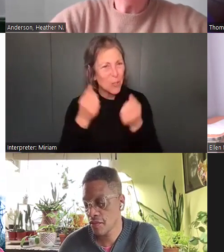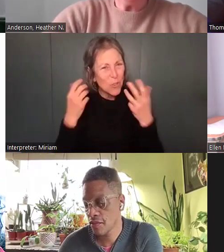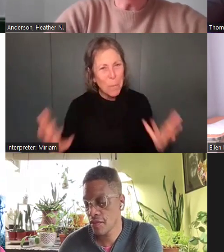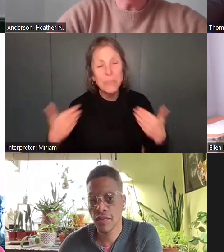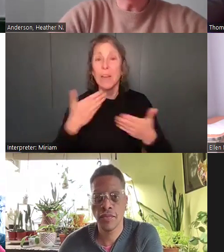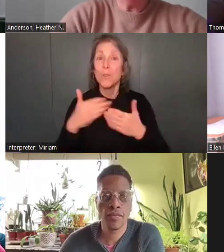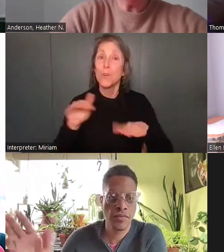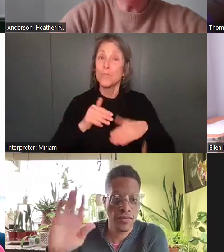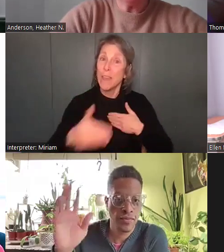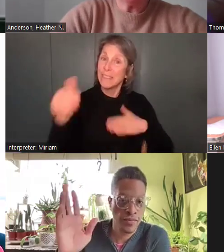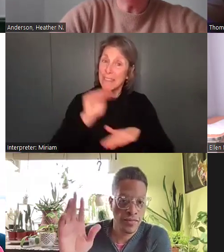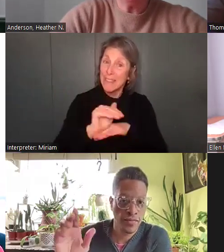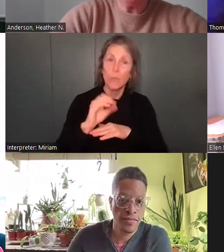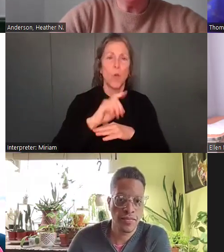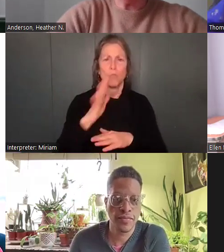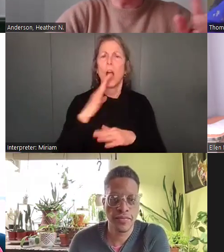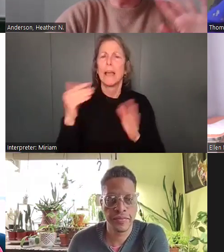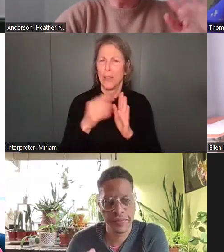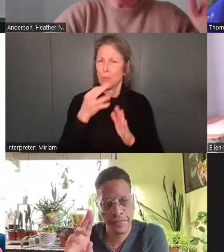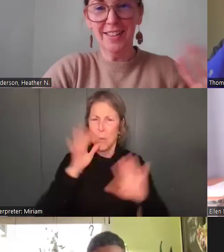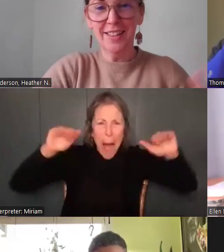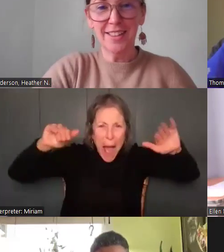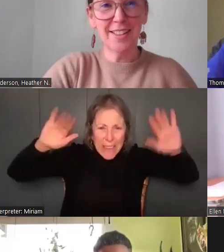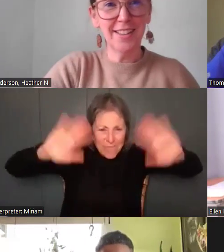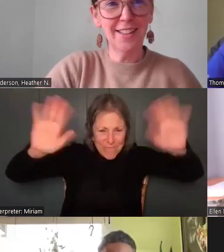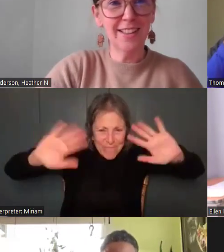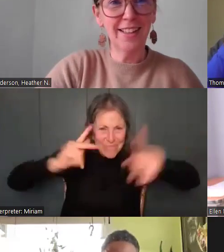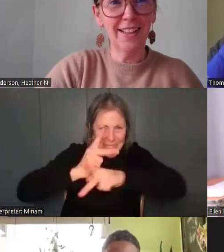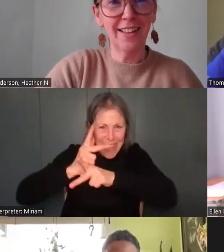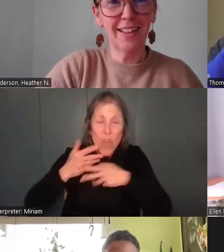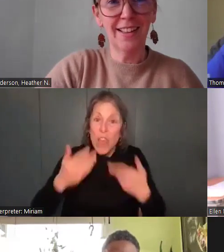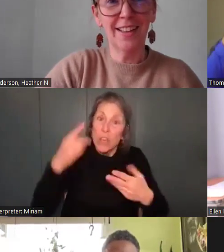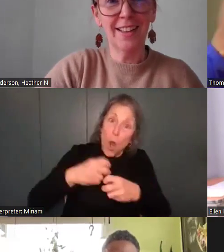good rest of the evening, and we'll all talk soon. Bye. Thanks, and thank you guys for all that hard Thanks, work. everyone.